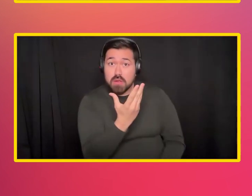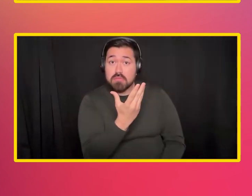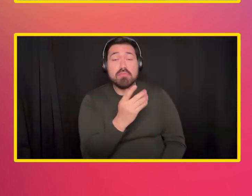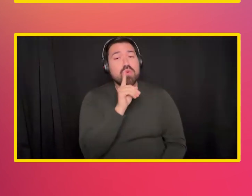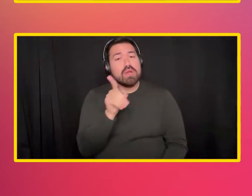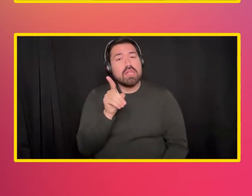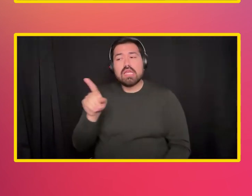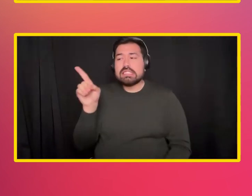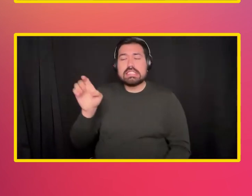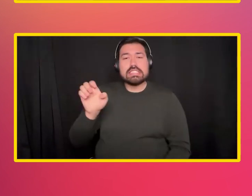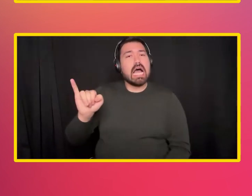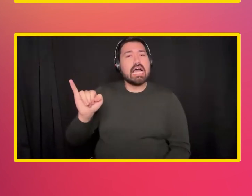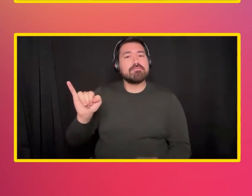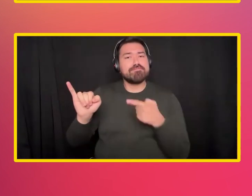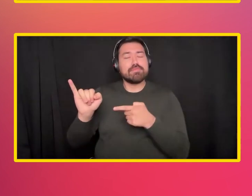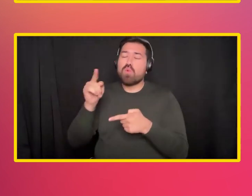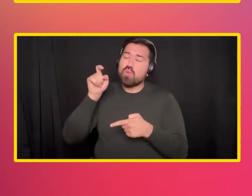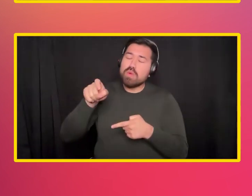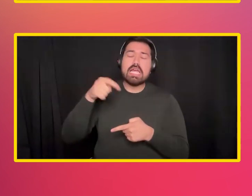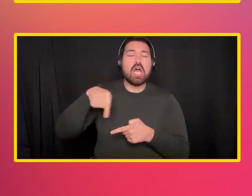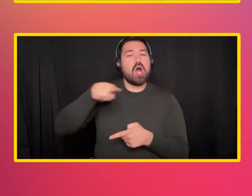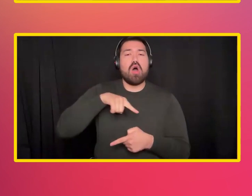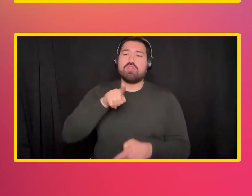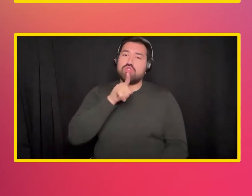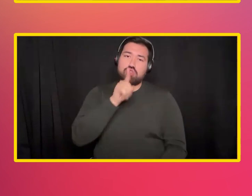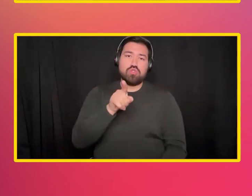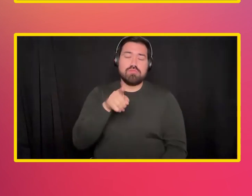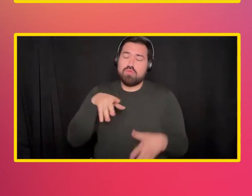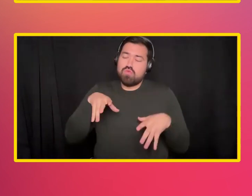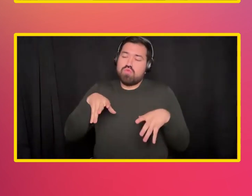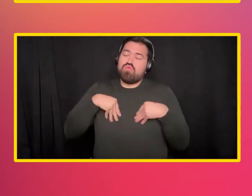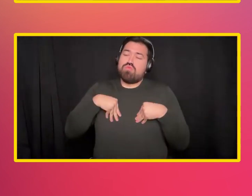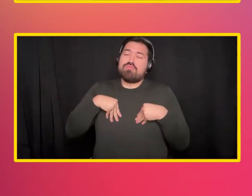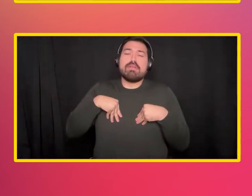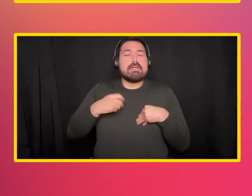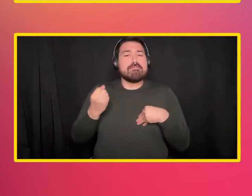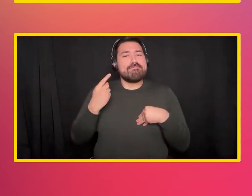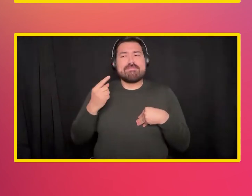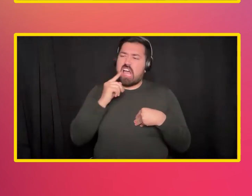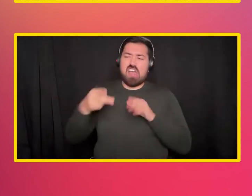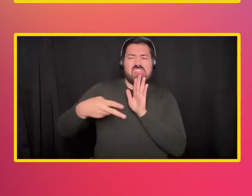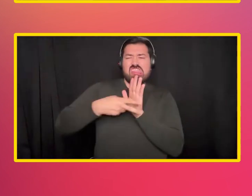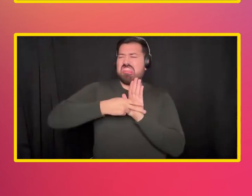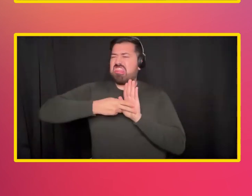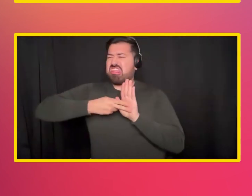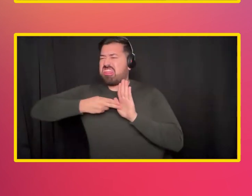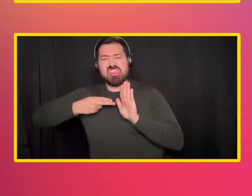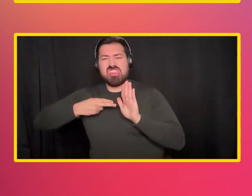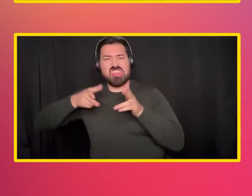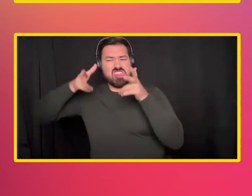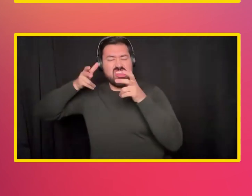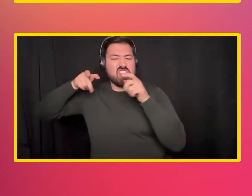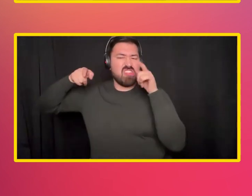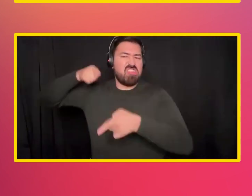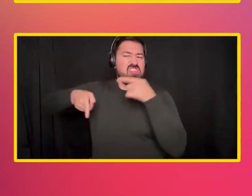is something that we all should actually embrace and not vilify. Yeah. You